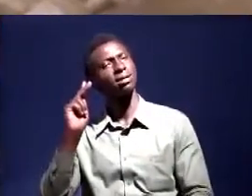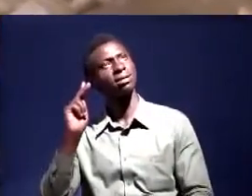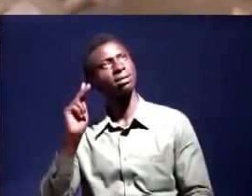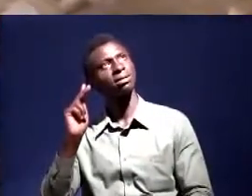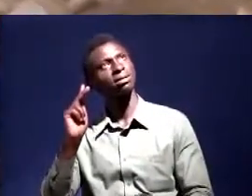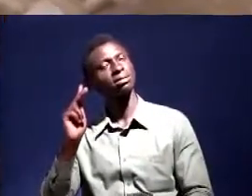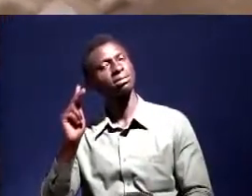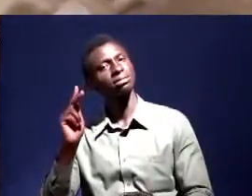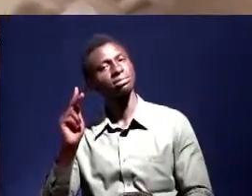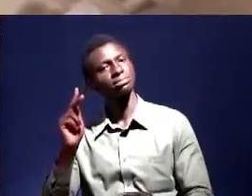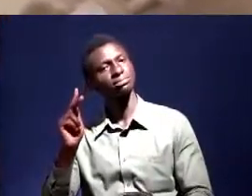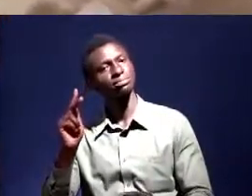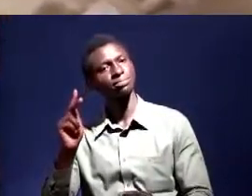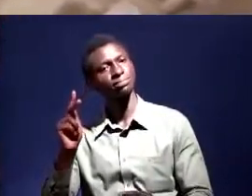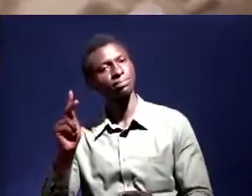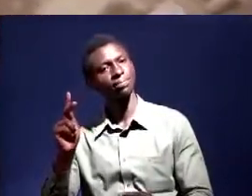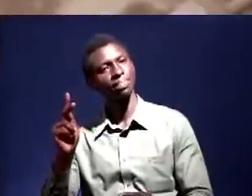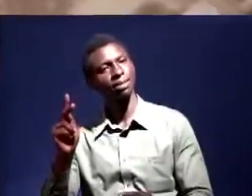for 6 months.